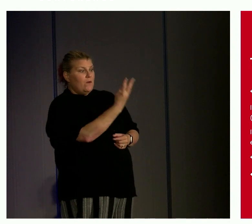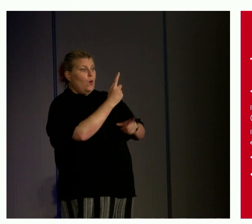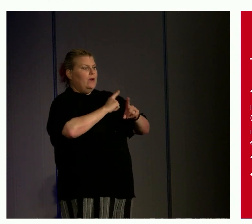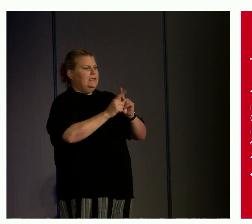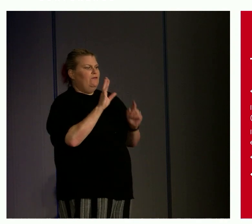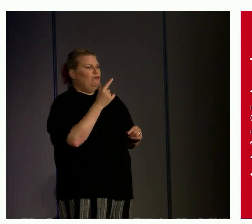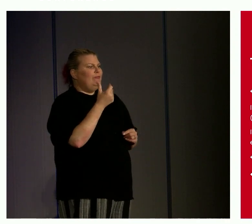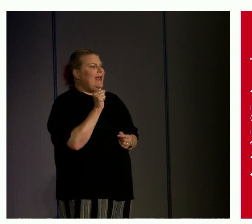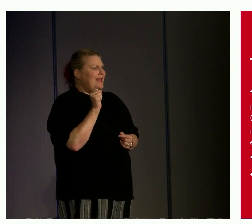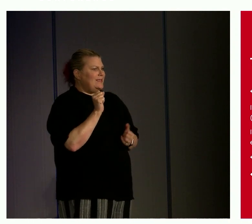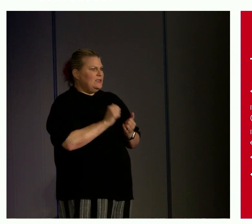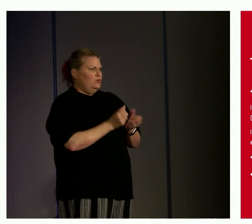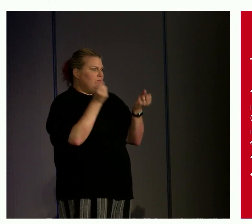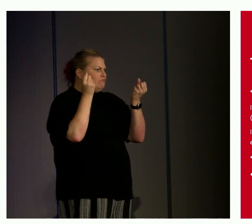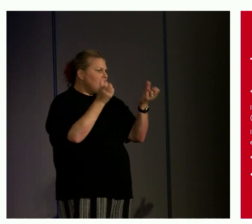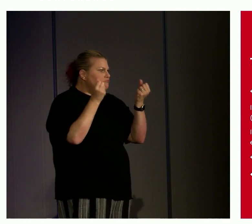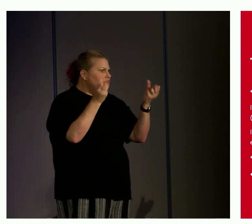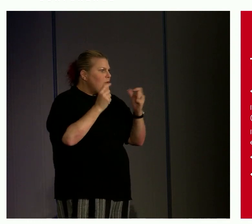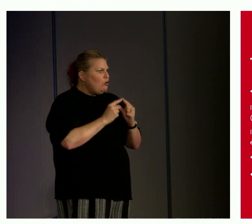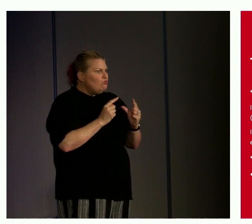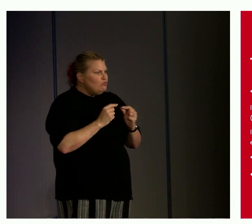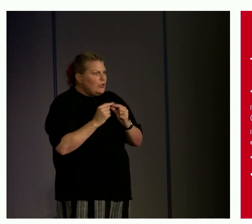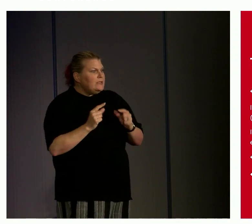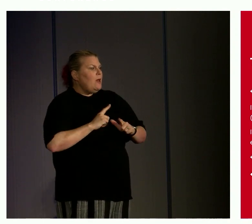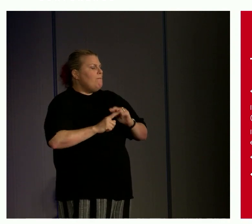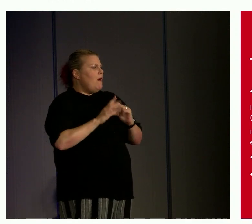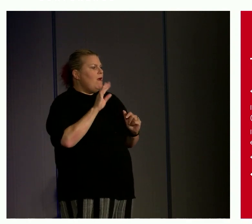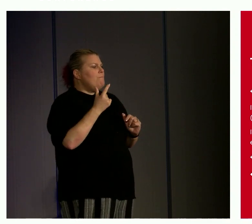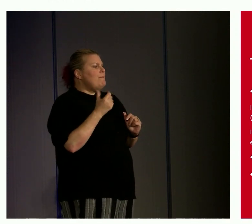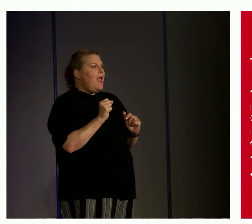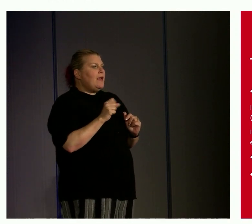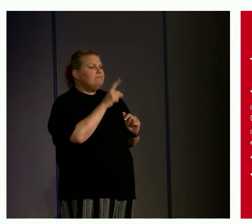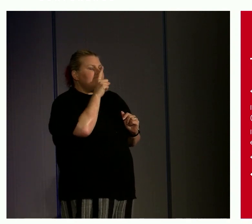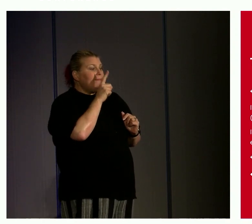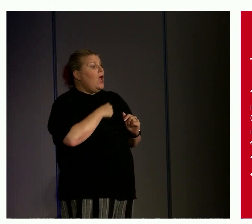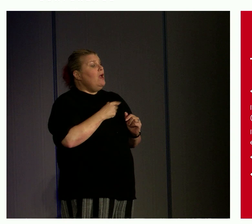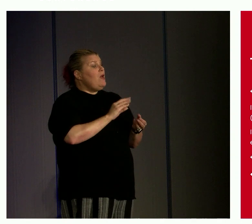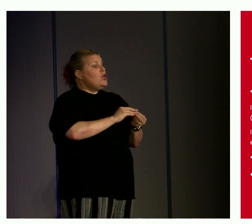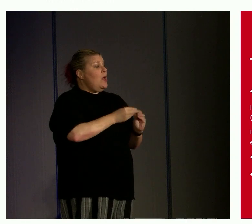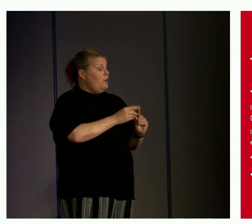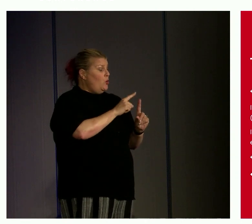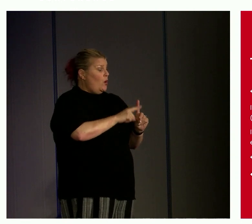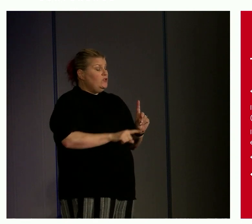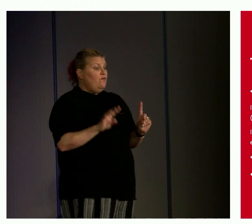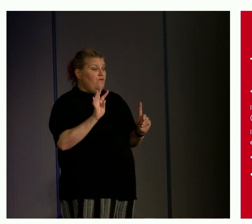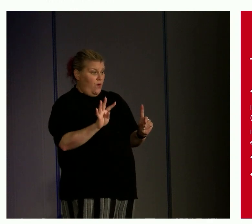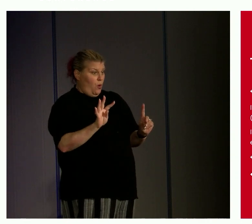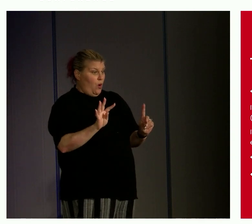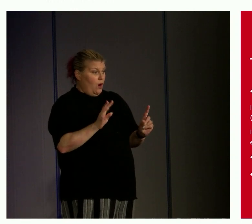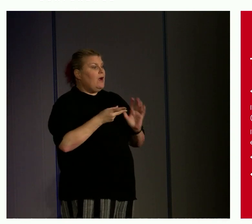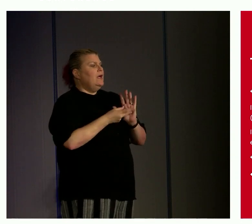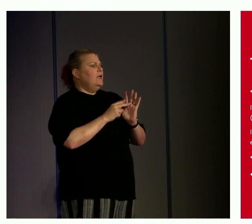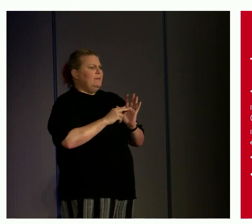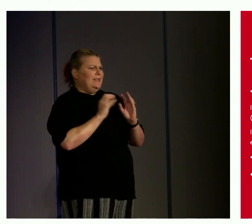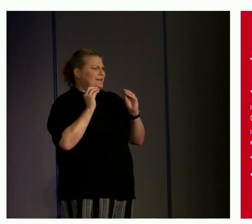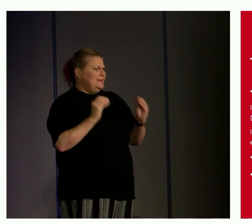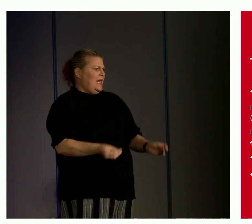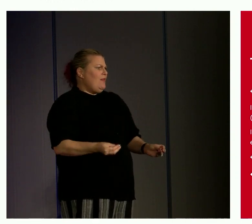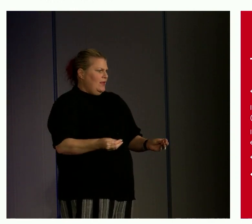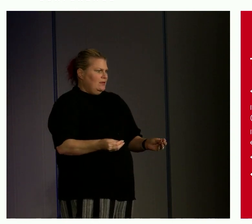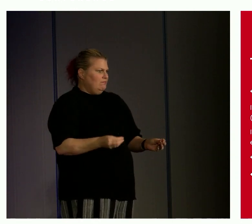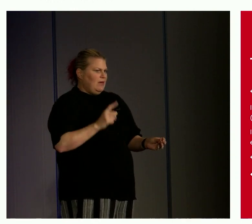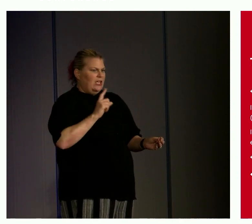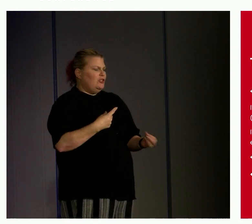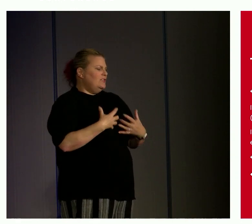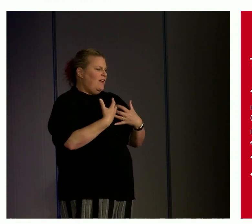bags with a lot of bricks, but the bags are not, even if they are numbered from 1 to 4, it means nothing. That's just a